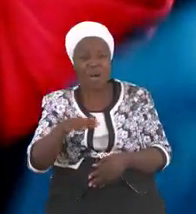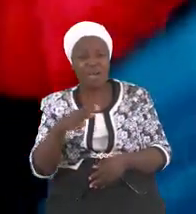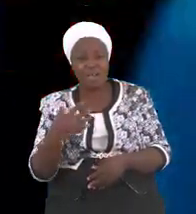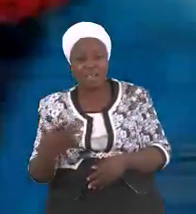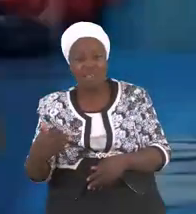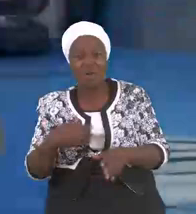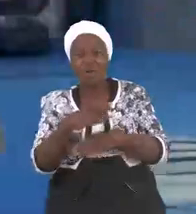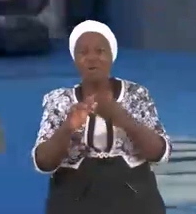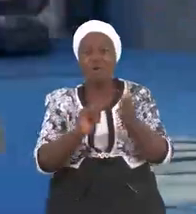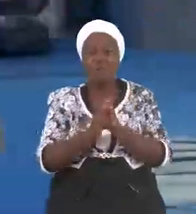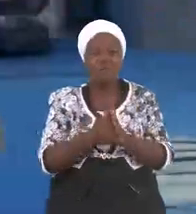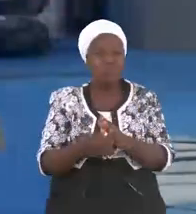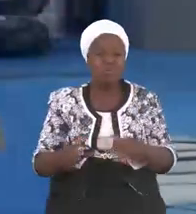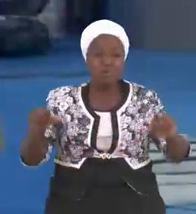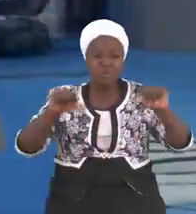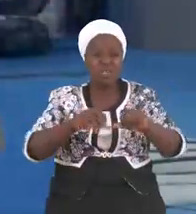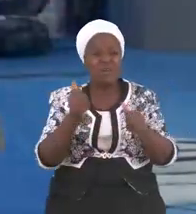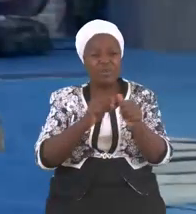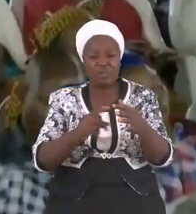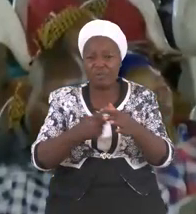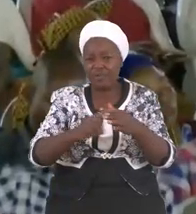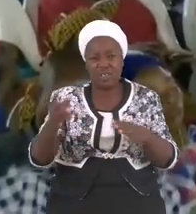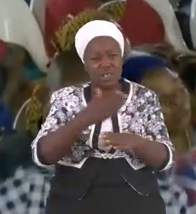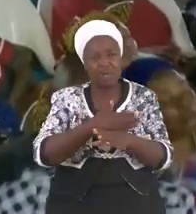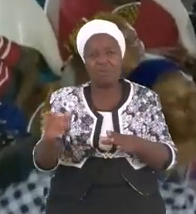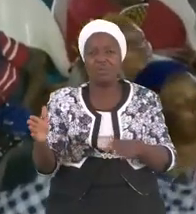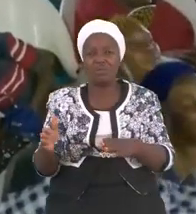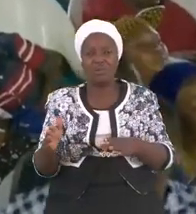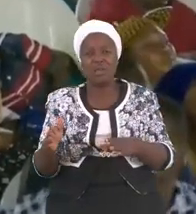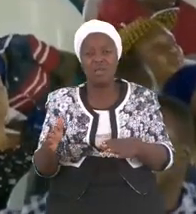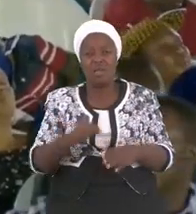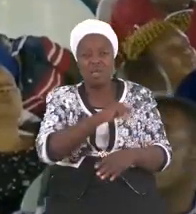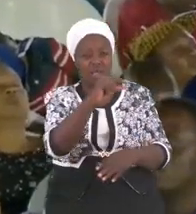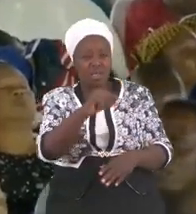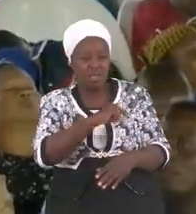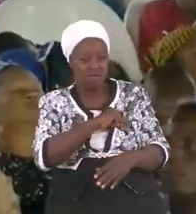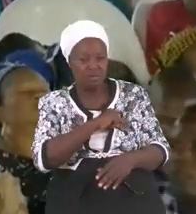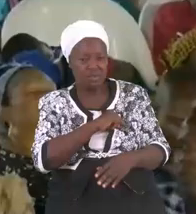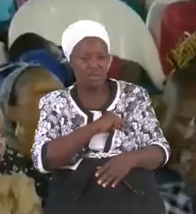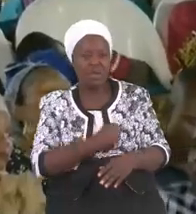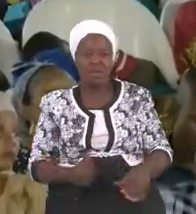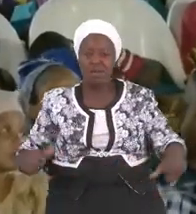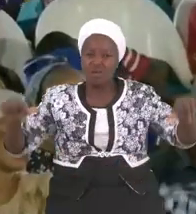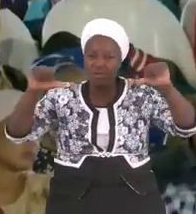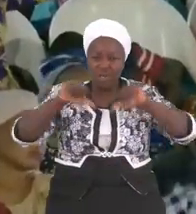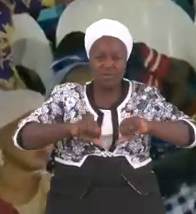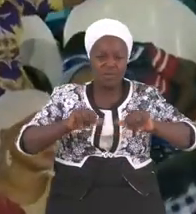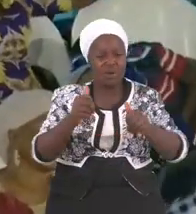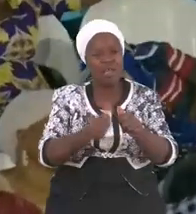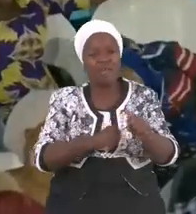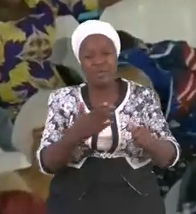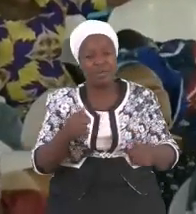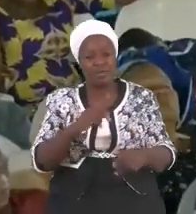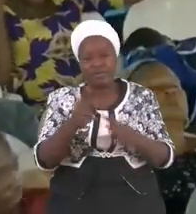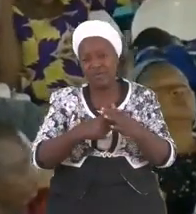damnation, everything will vanish away. Guilt, condemnation, everything will